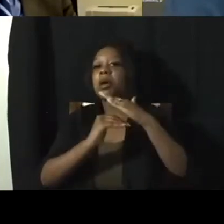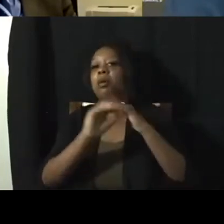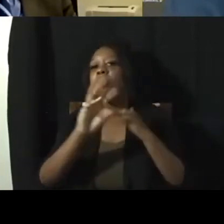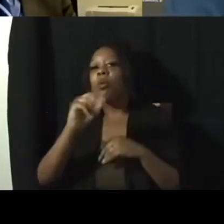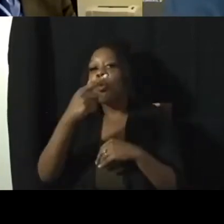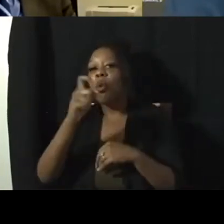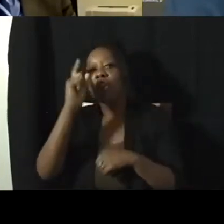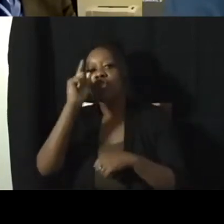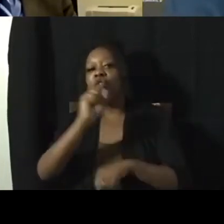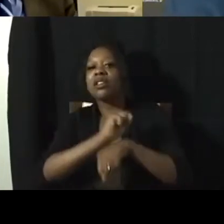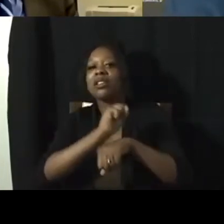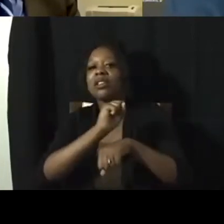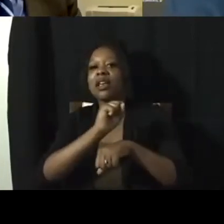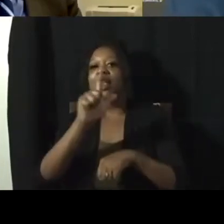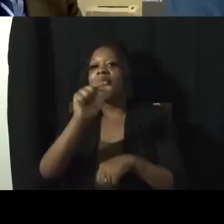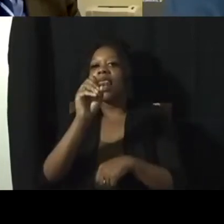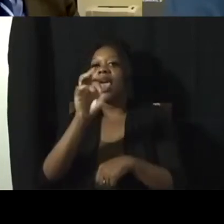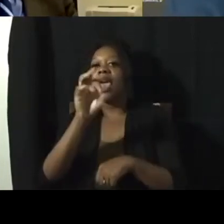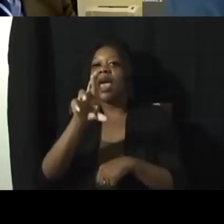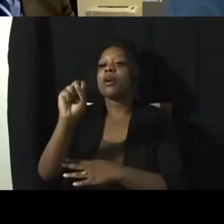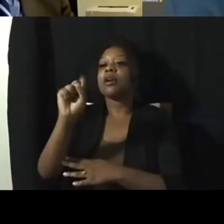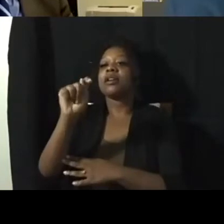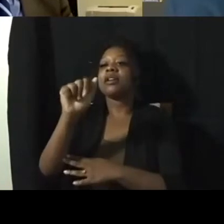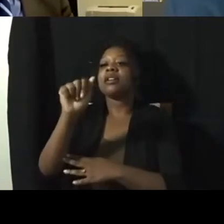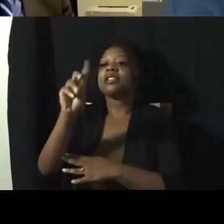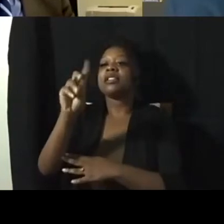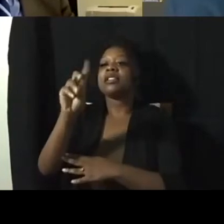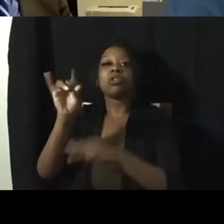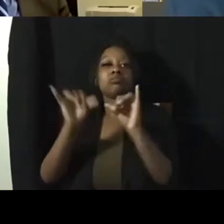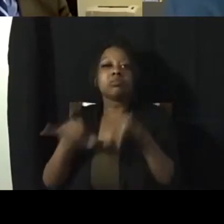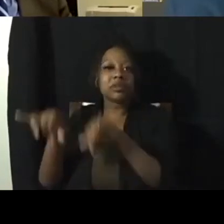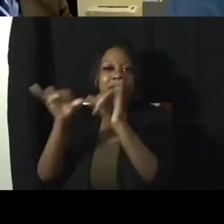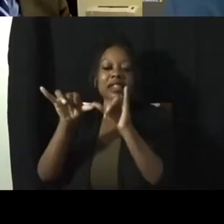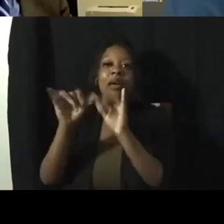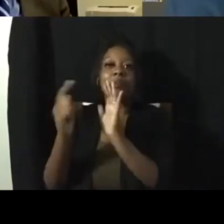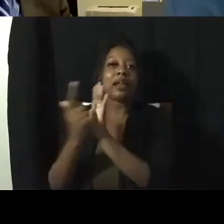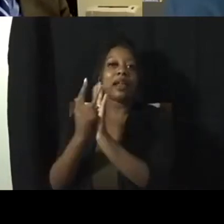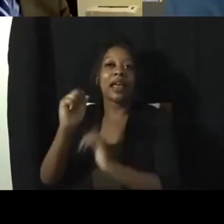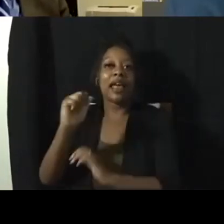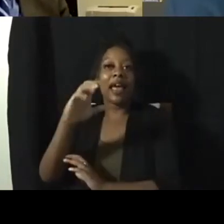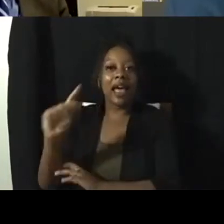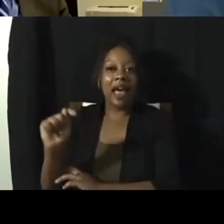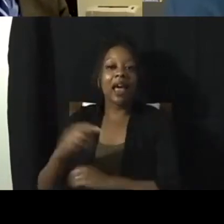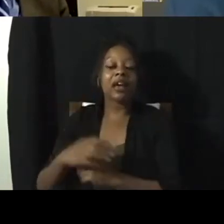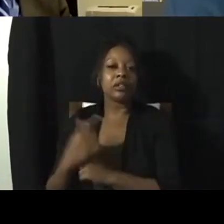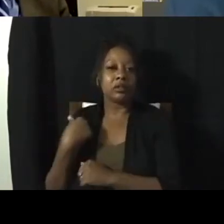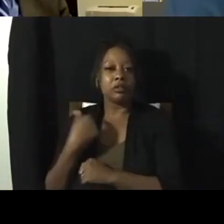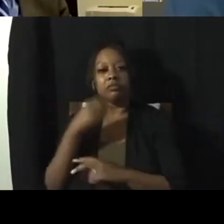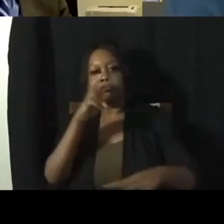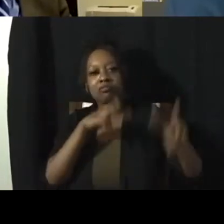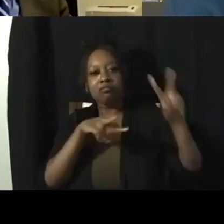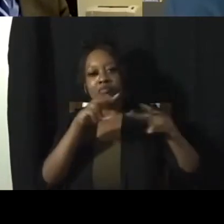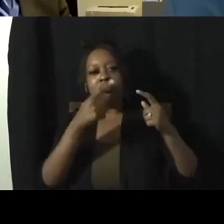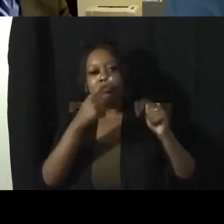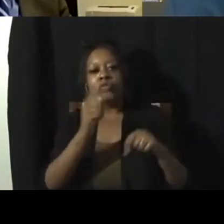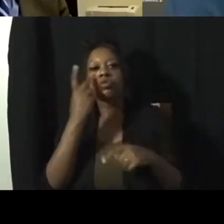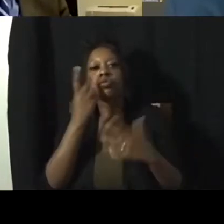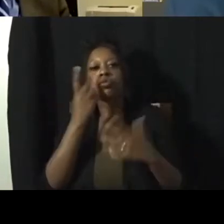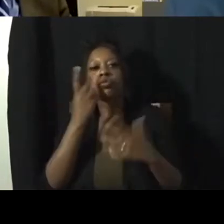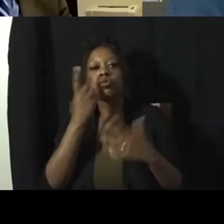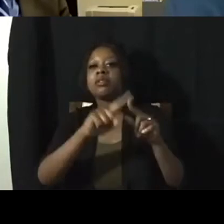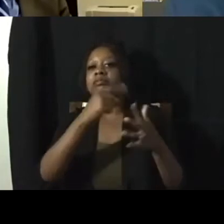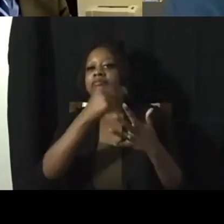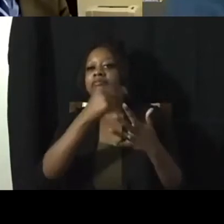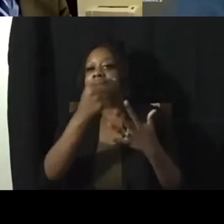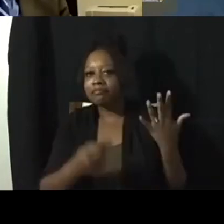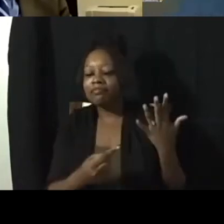Act. So in looking at that and trying to track the metrics around that, we had some research that was conducted by our Technical